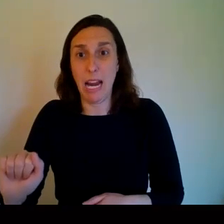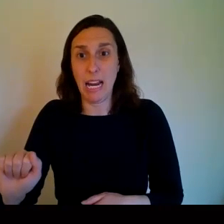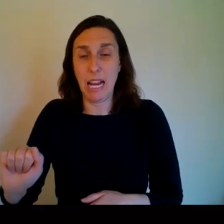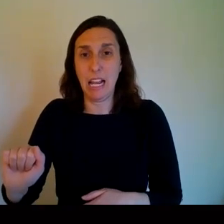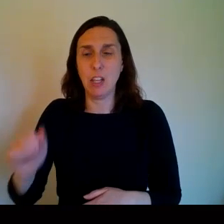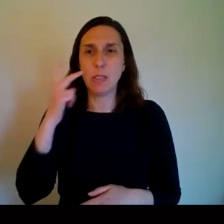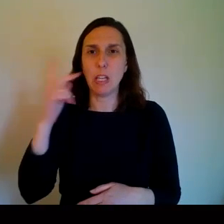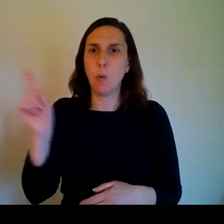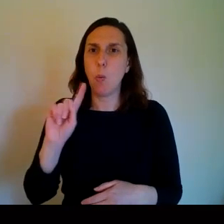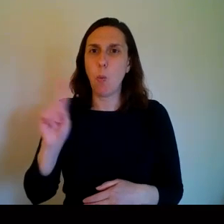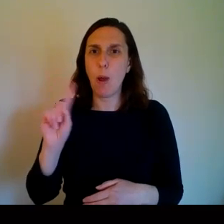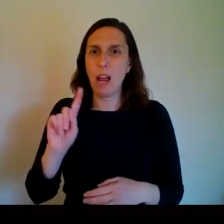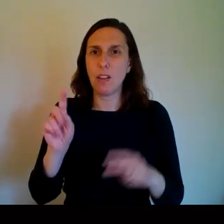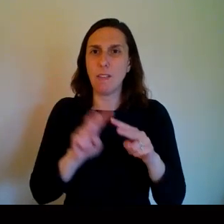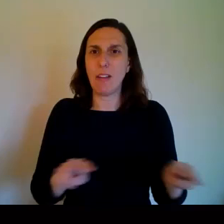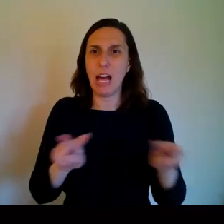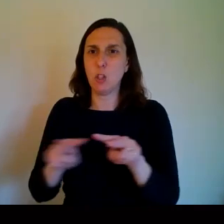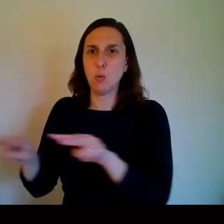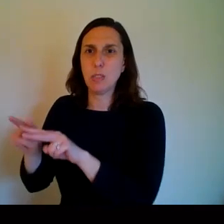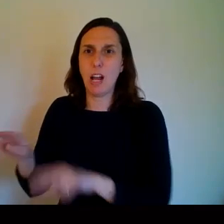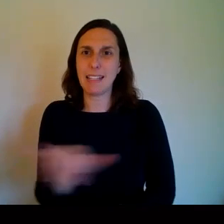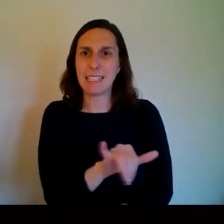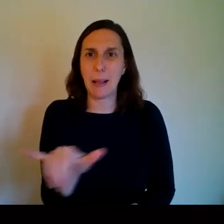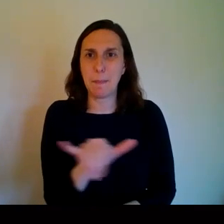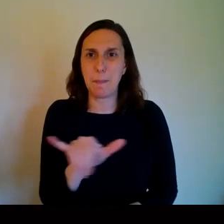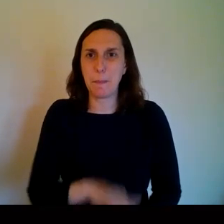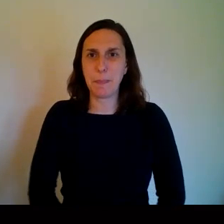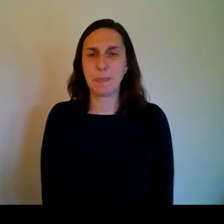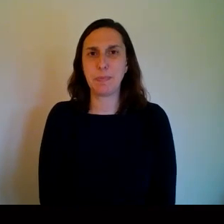the same. And we're going to say, hey,